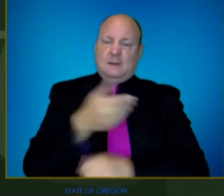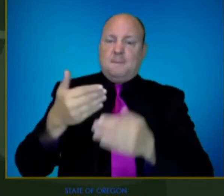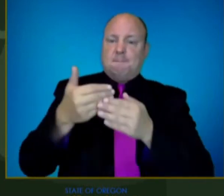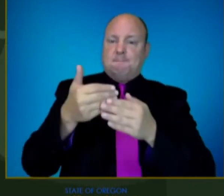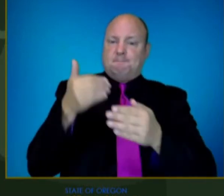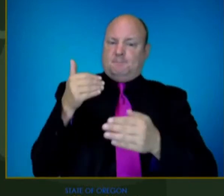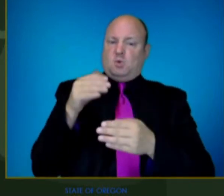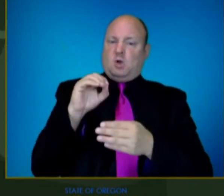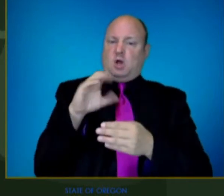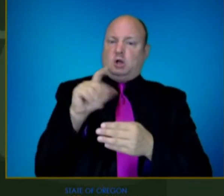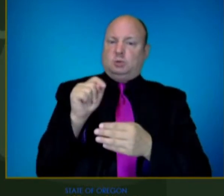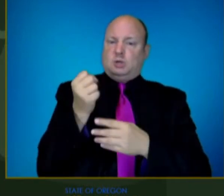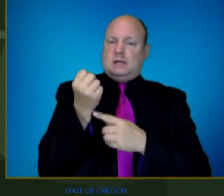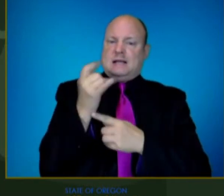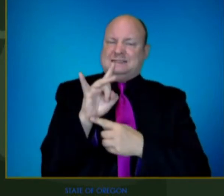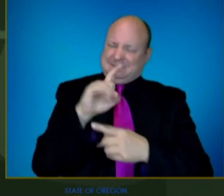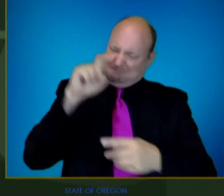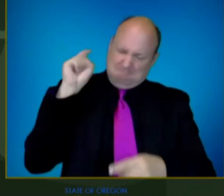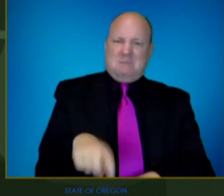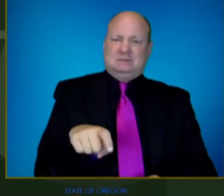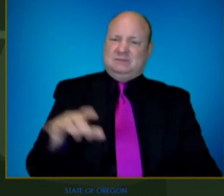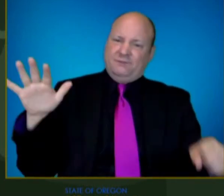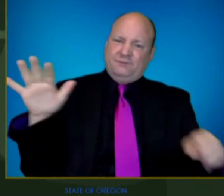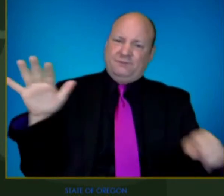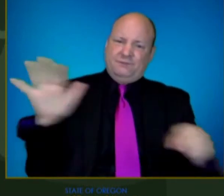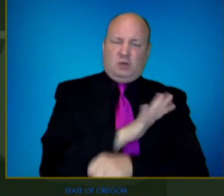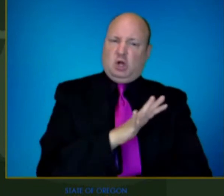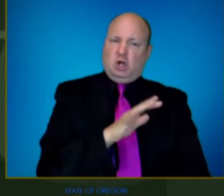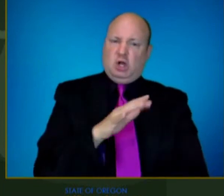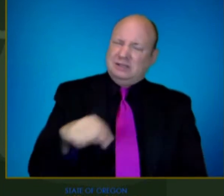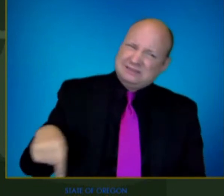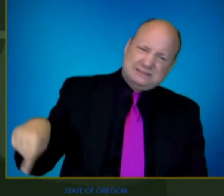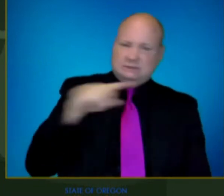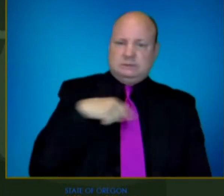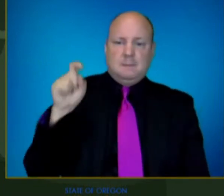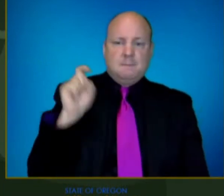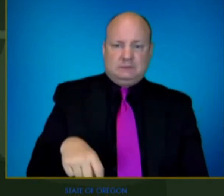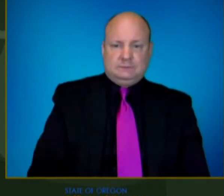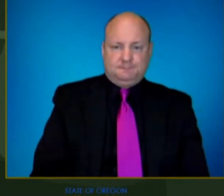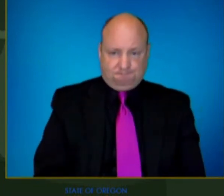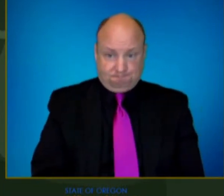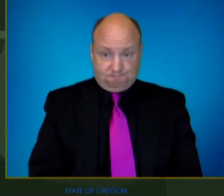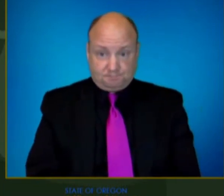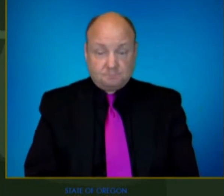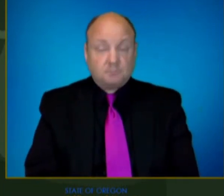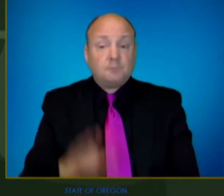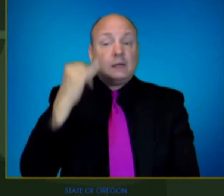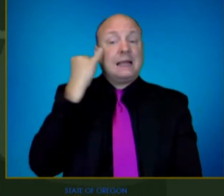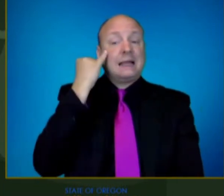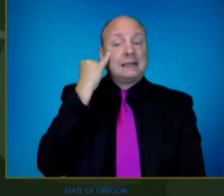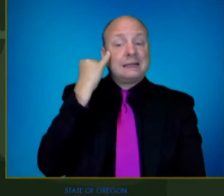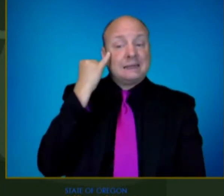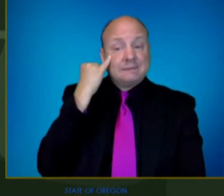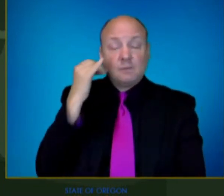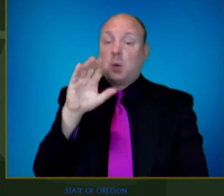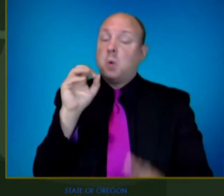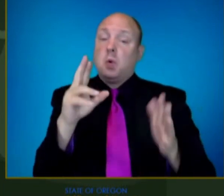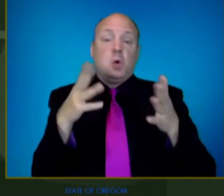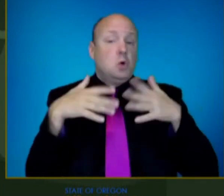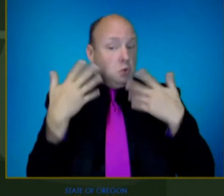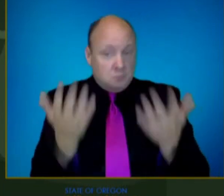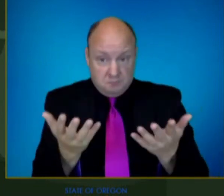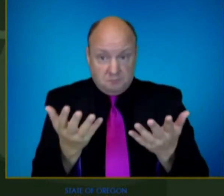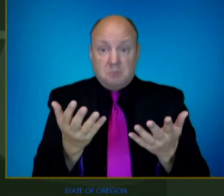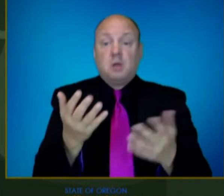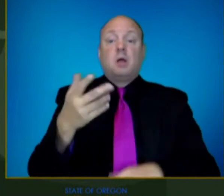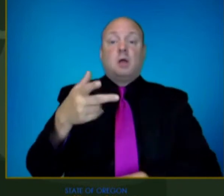or 6 weeks after COVID vaccine receives a full FDA approval.